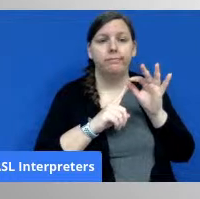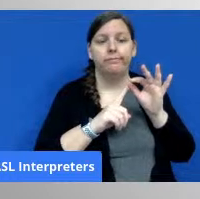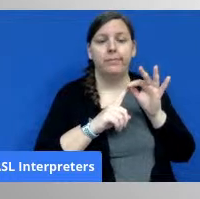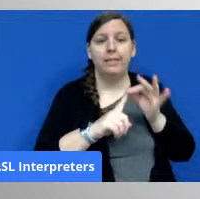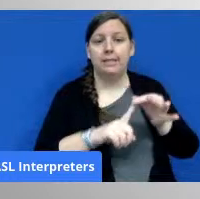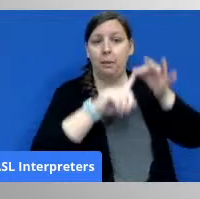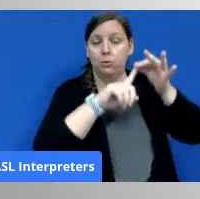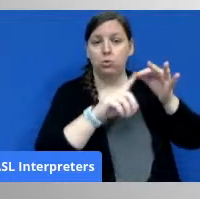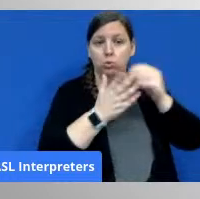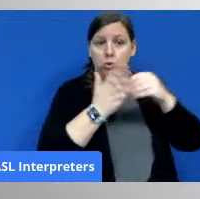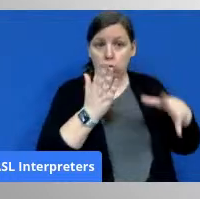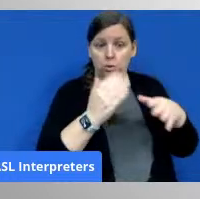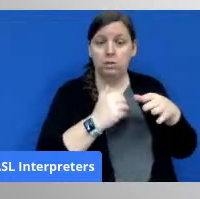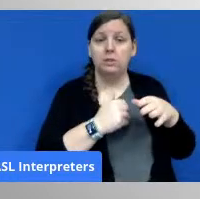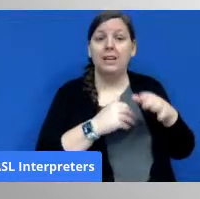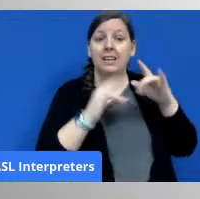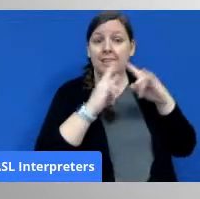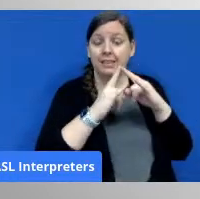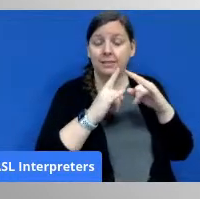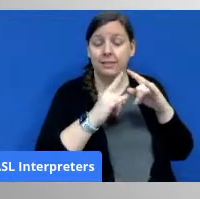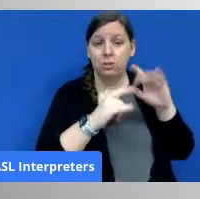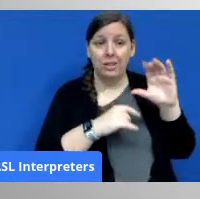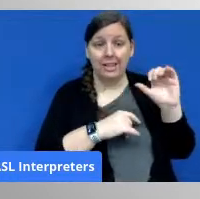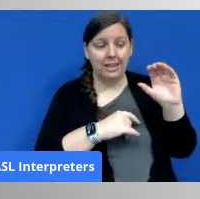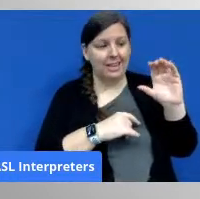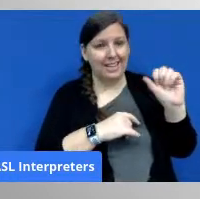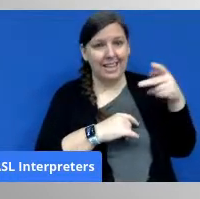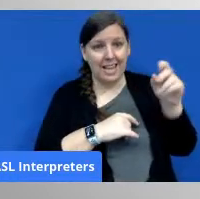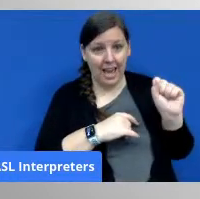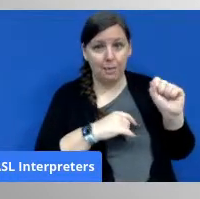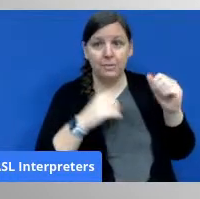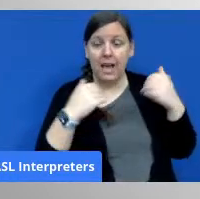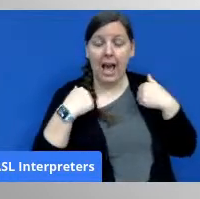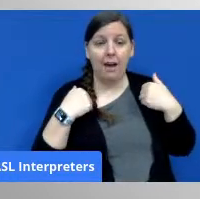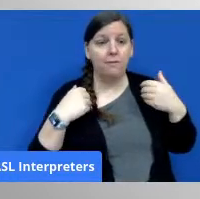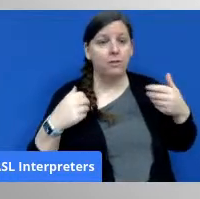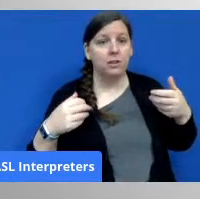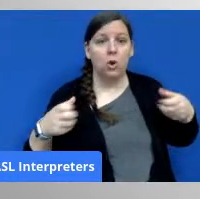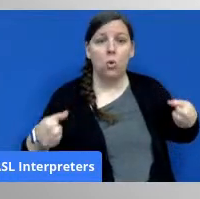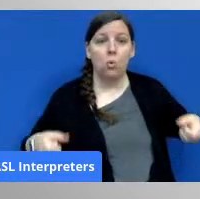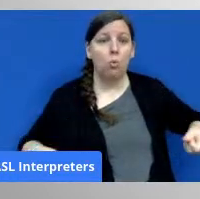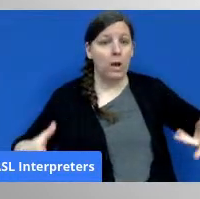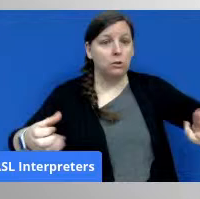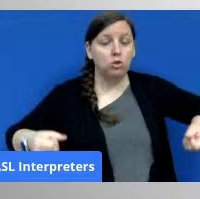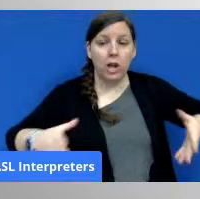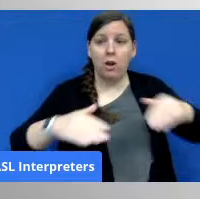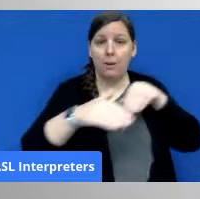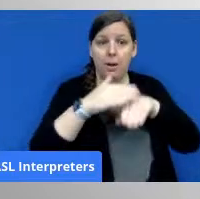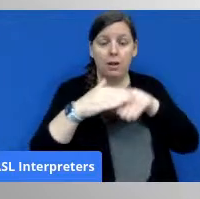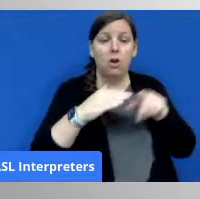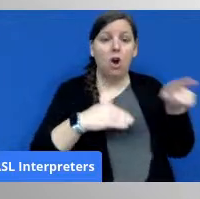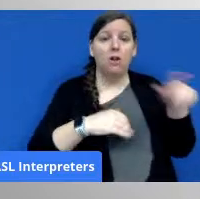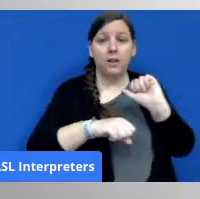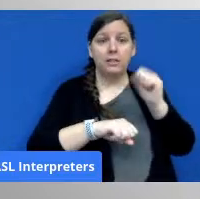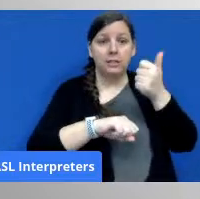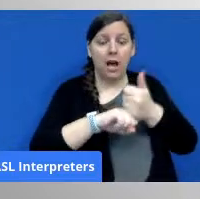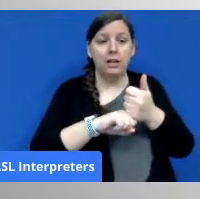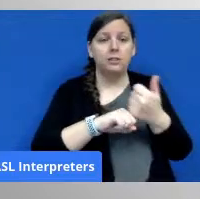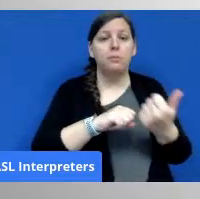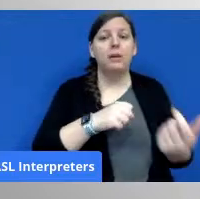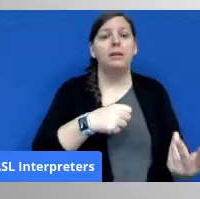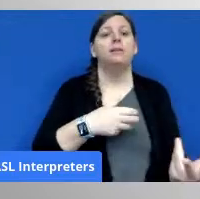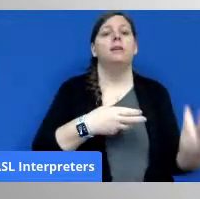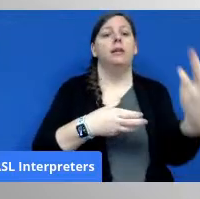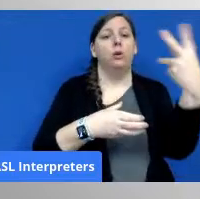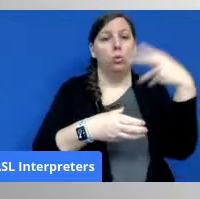they designed to be inclusive rather than just, kind of geared toward our kids who are able to